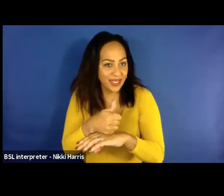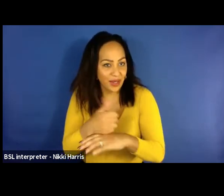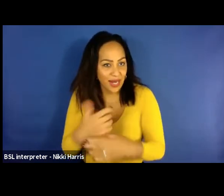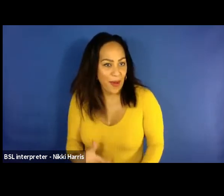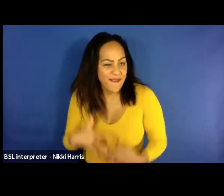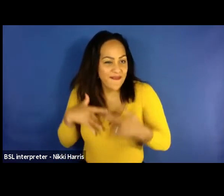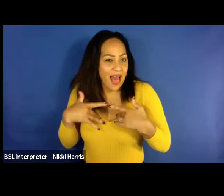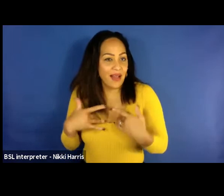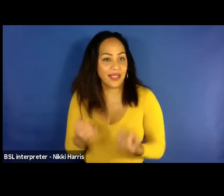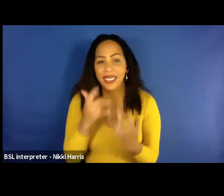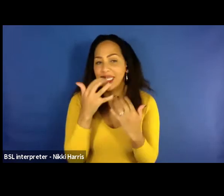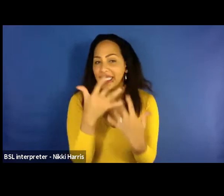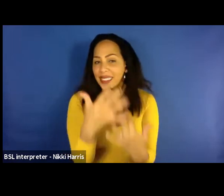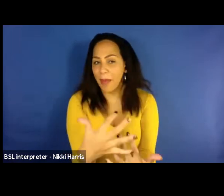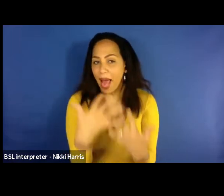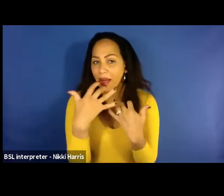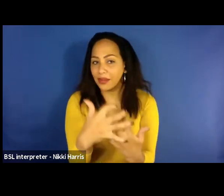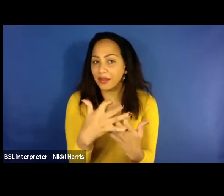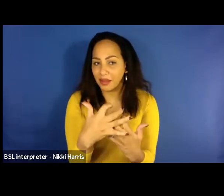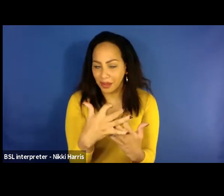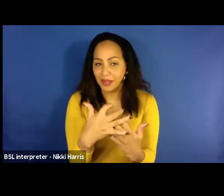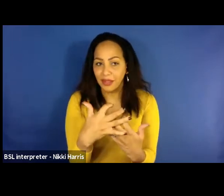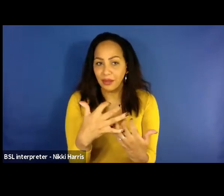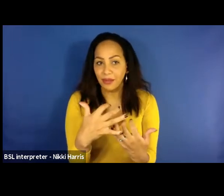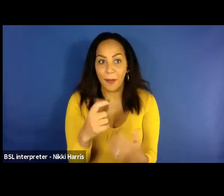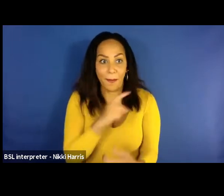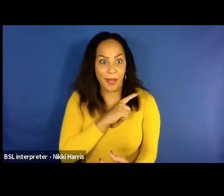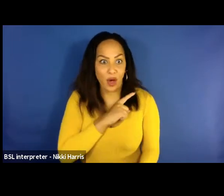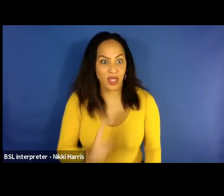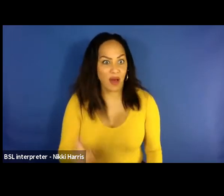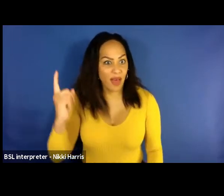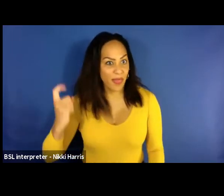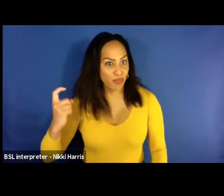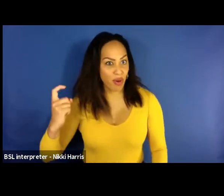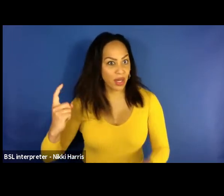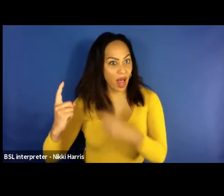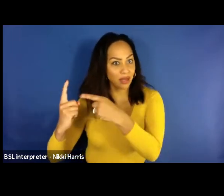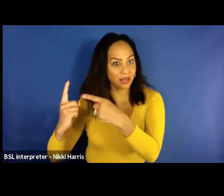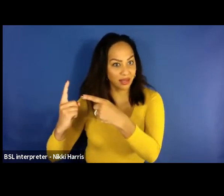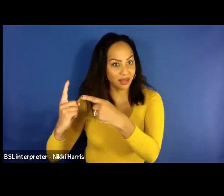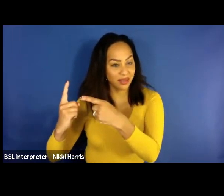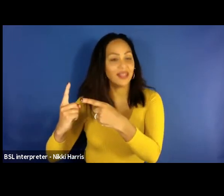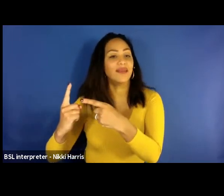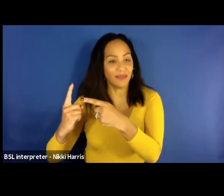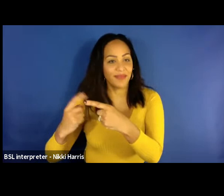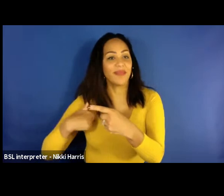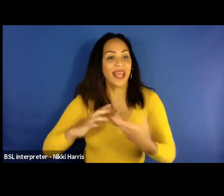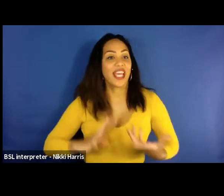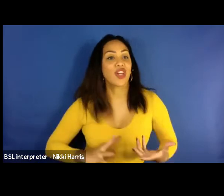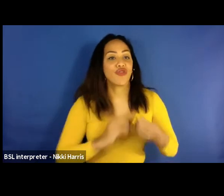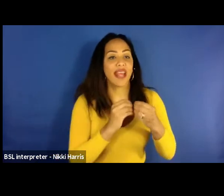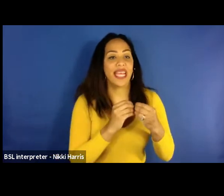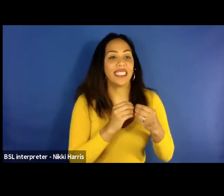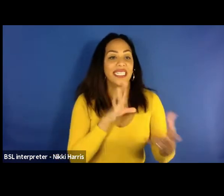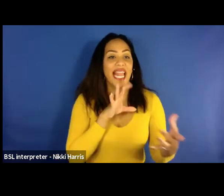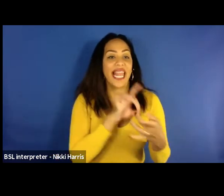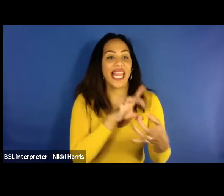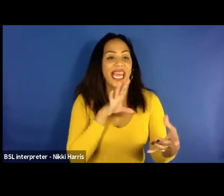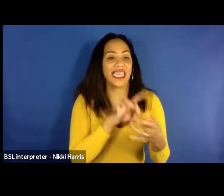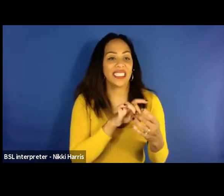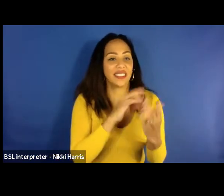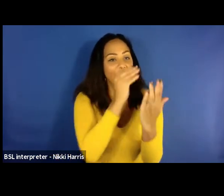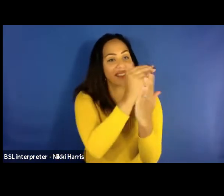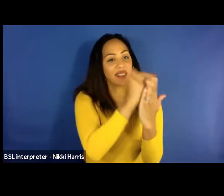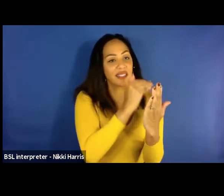how he used the products that helped him feel this way. And so what they did, they created Lynx as a brand to appeal to